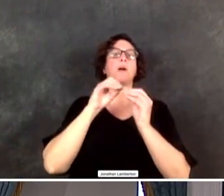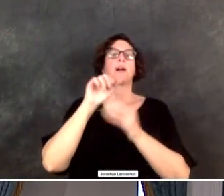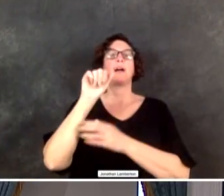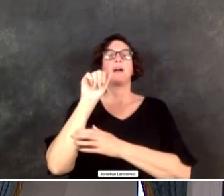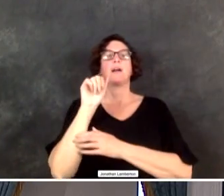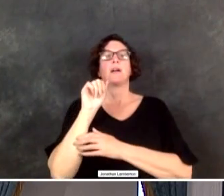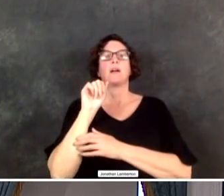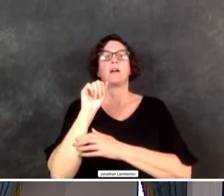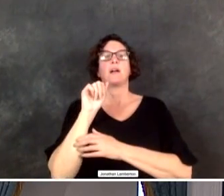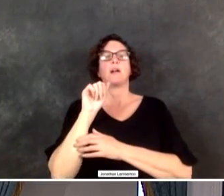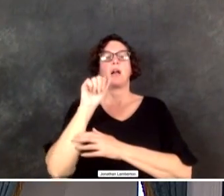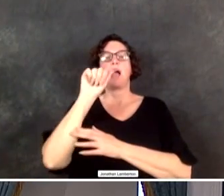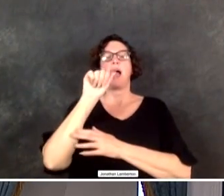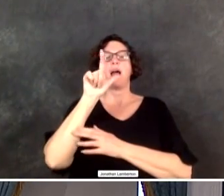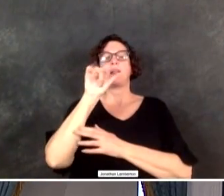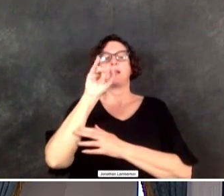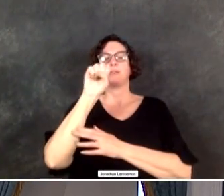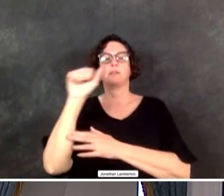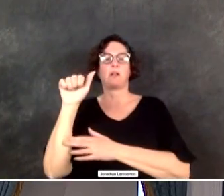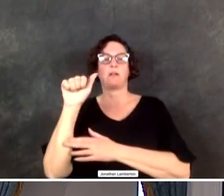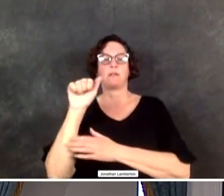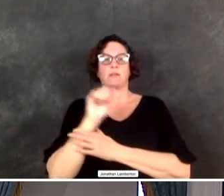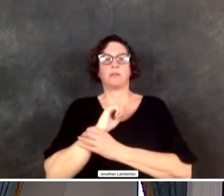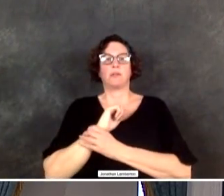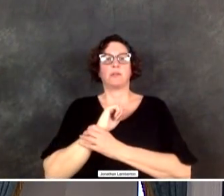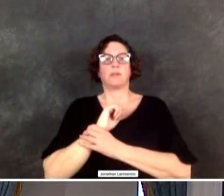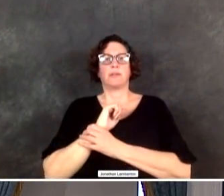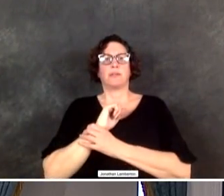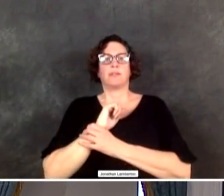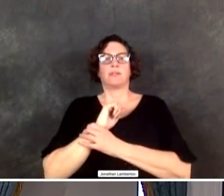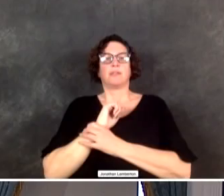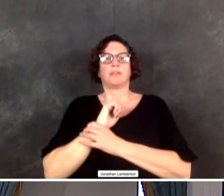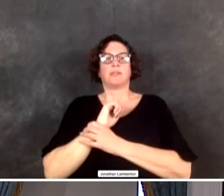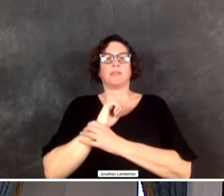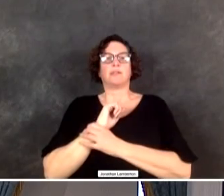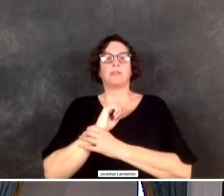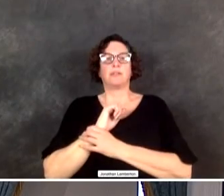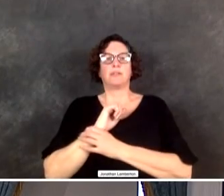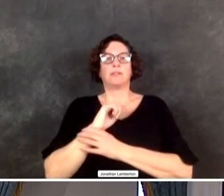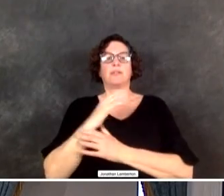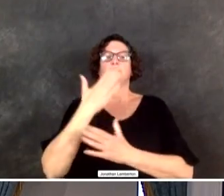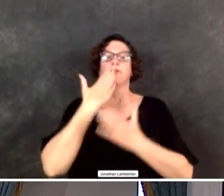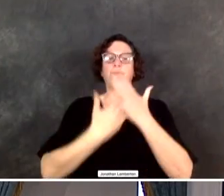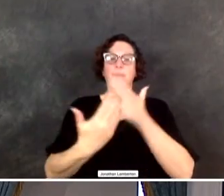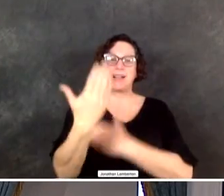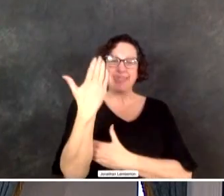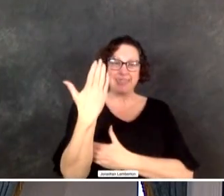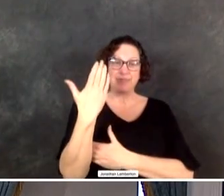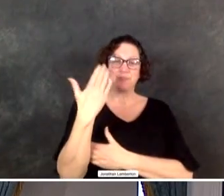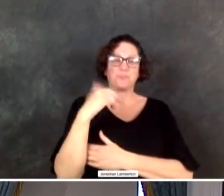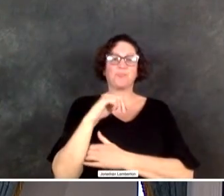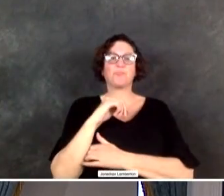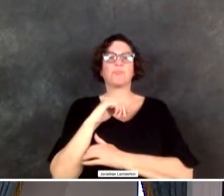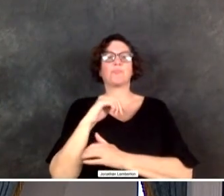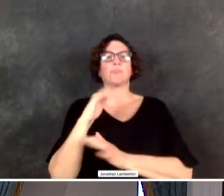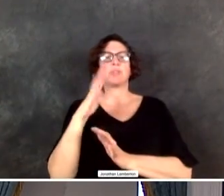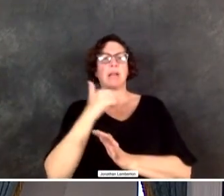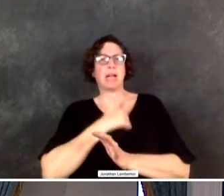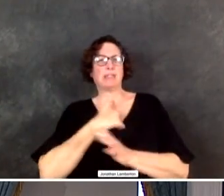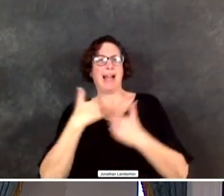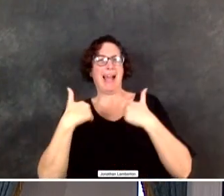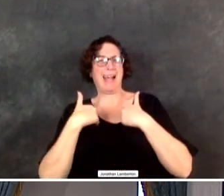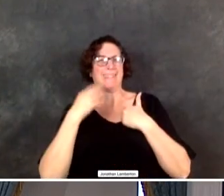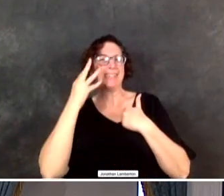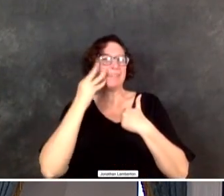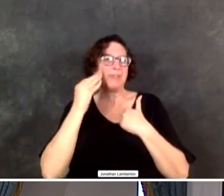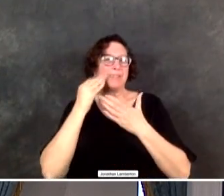Alyssa. Good morning. Forgive me if this is asked. I have some connection issues. But with the city working with the state on the 180-day waiver, does this